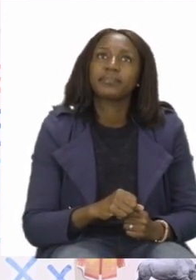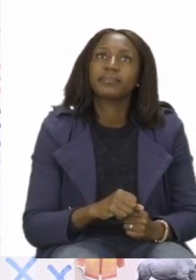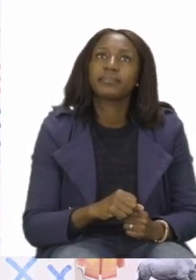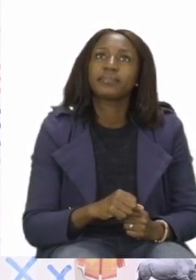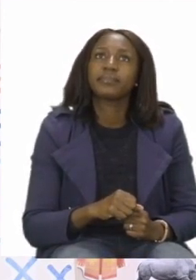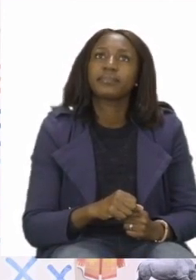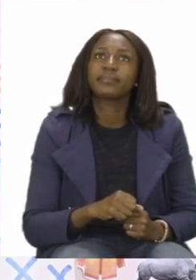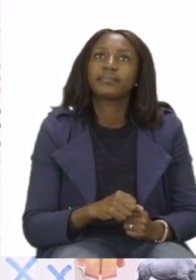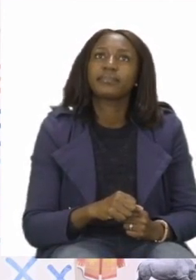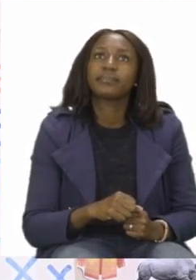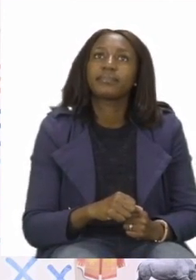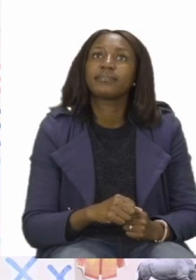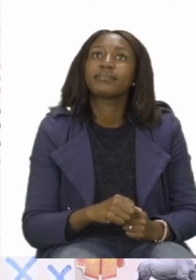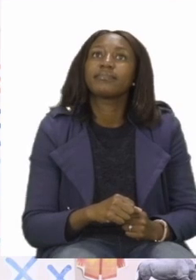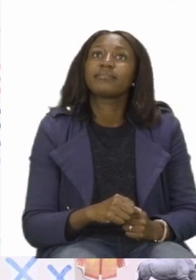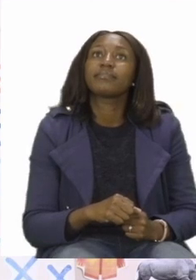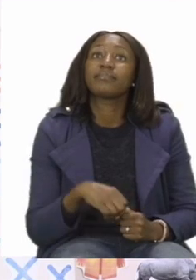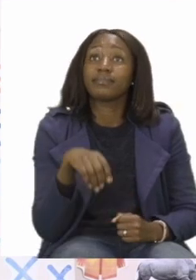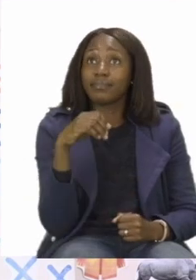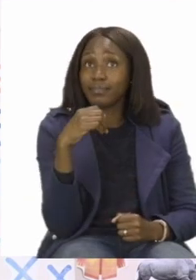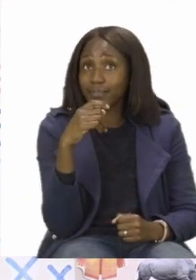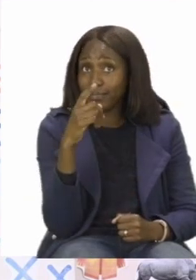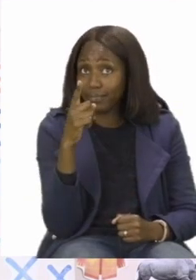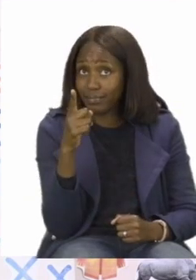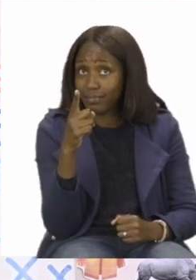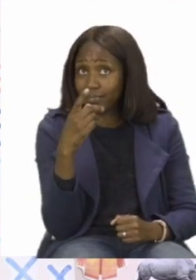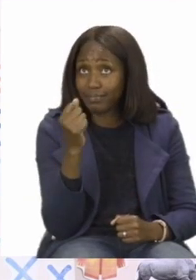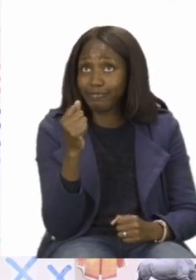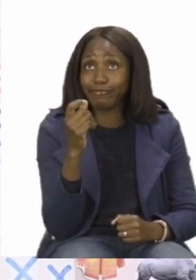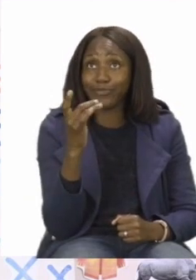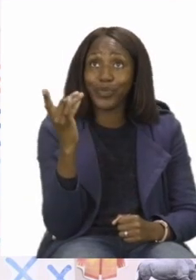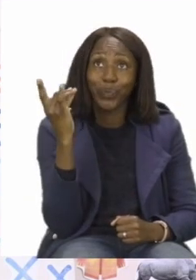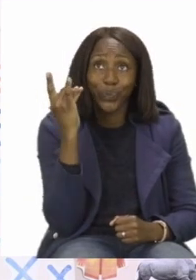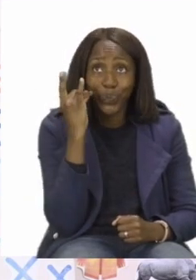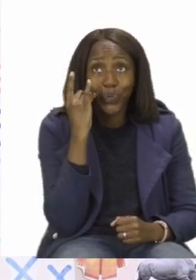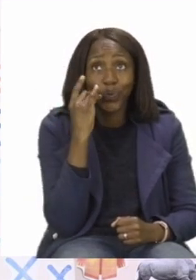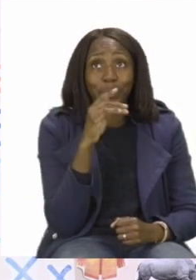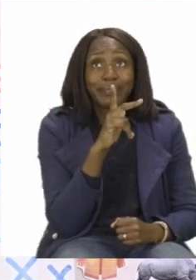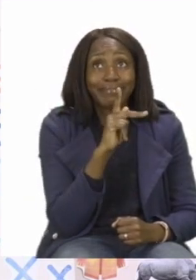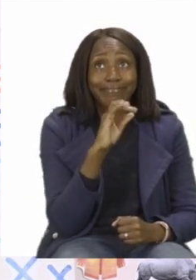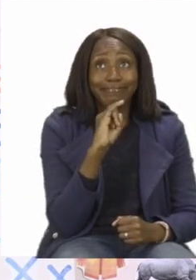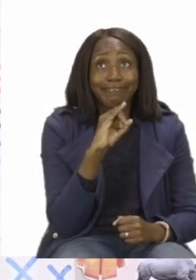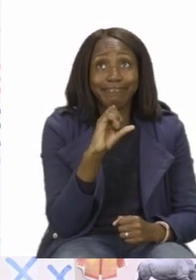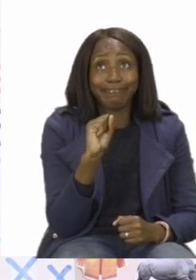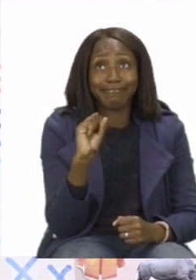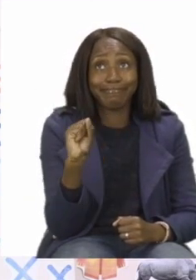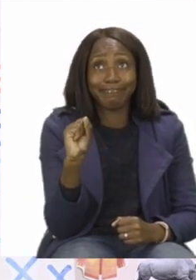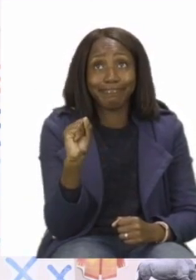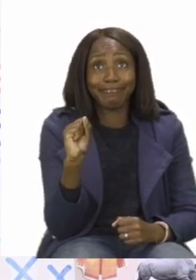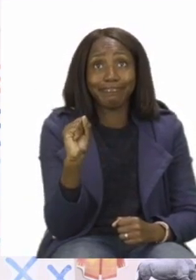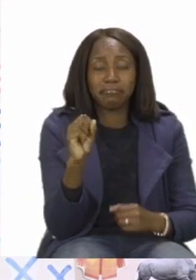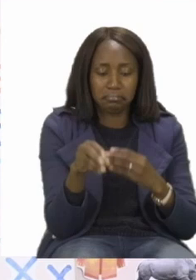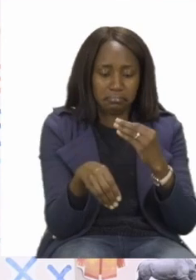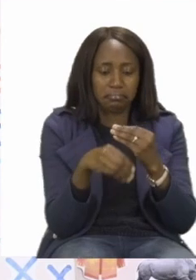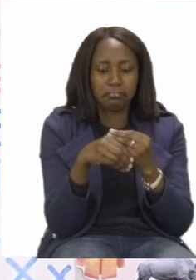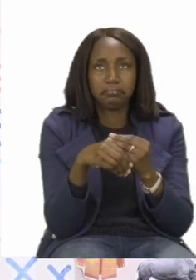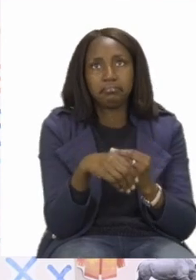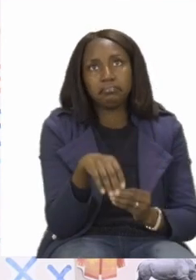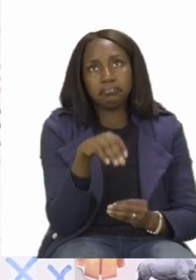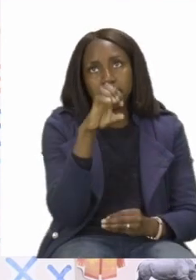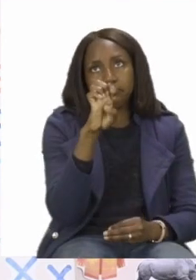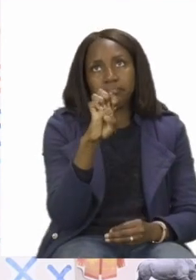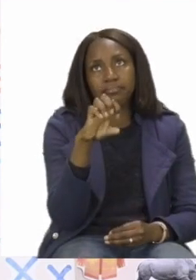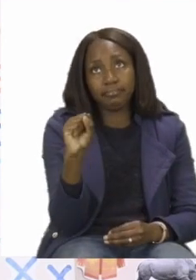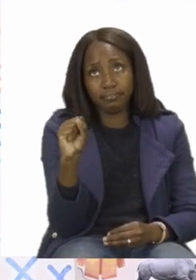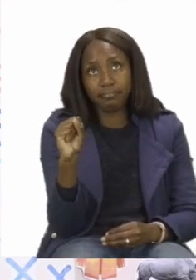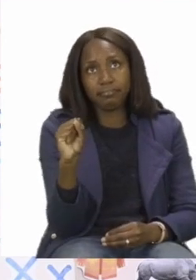Then, for the next one, if we have the word kiss, we will add an ES to